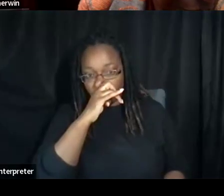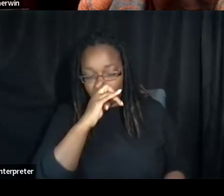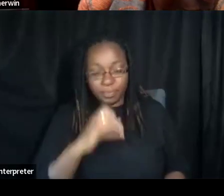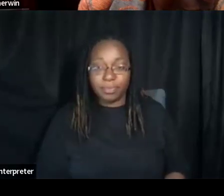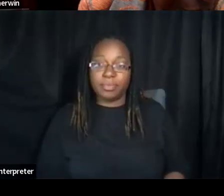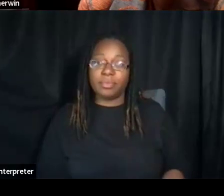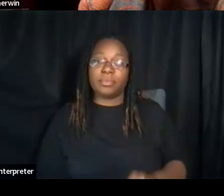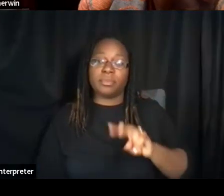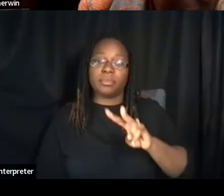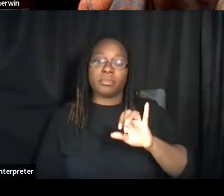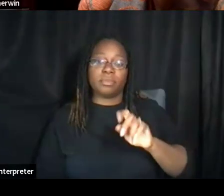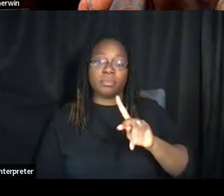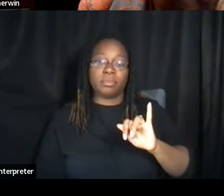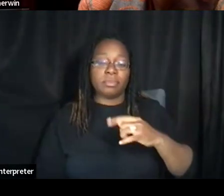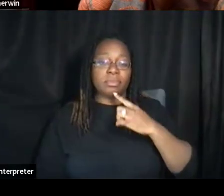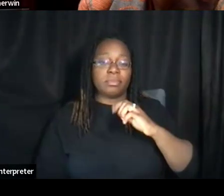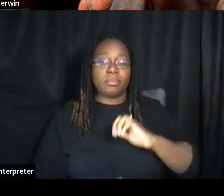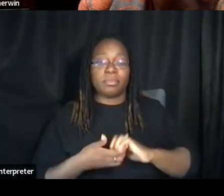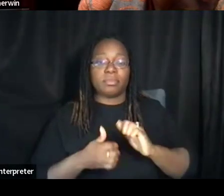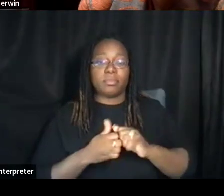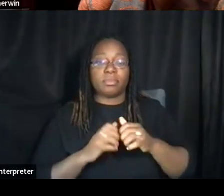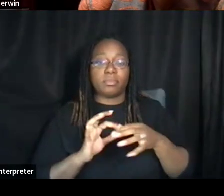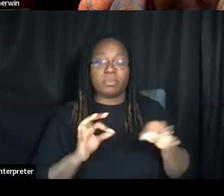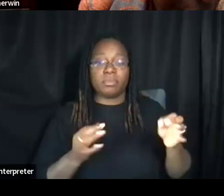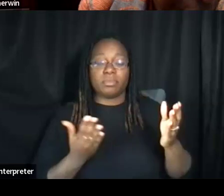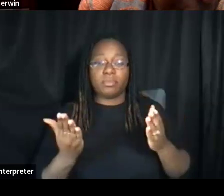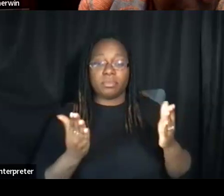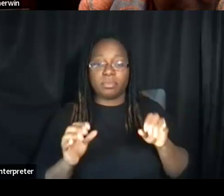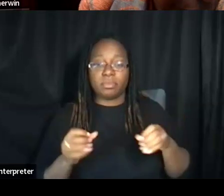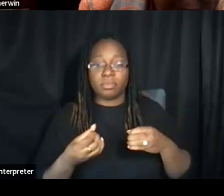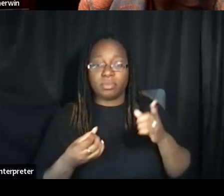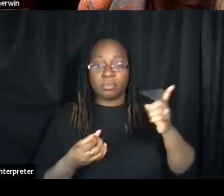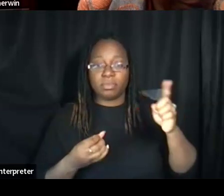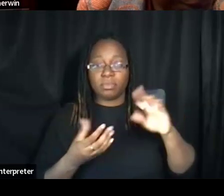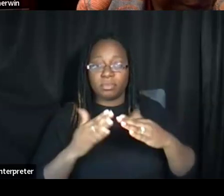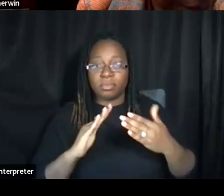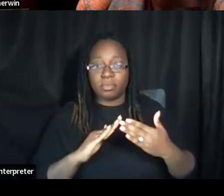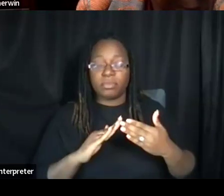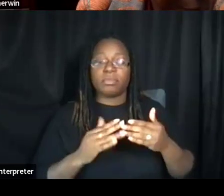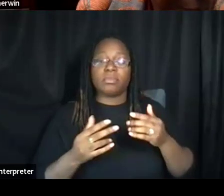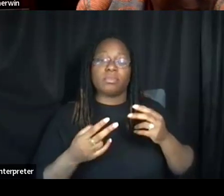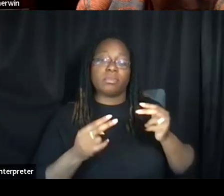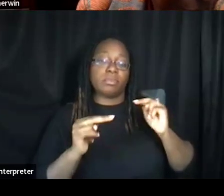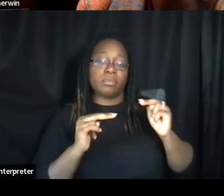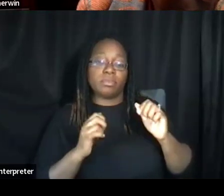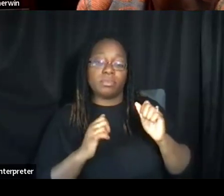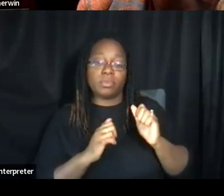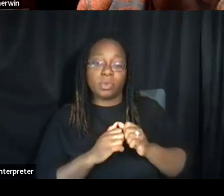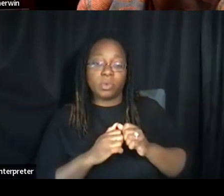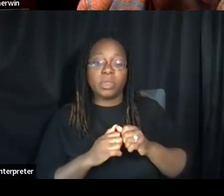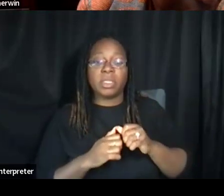Vicki responded, we partner with Language Services Office at the city. We barter with Spanish orgs and blind orgs